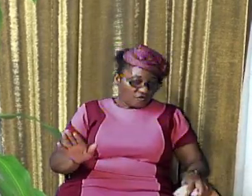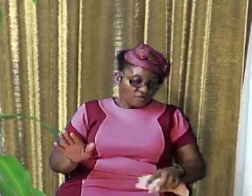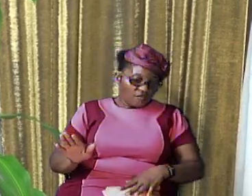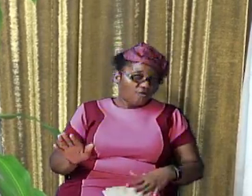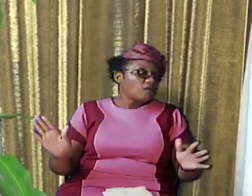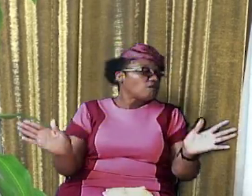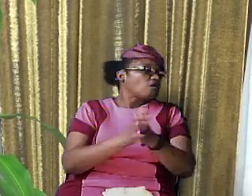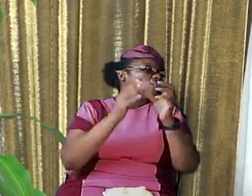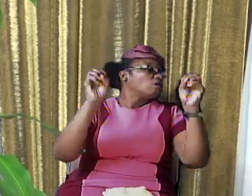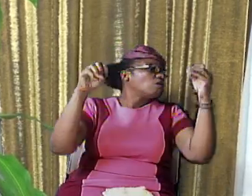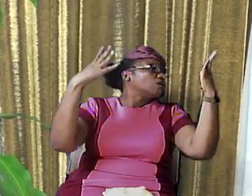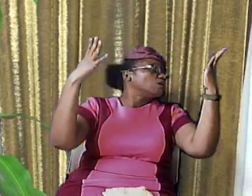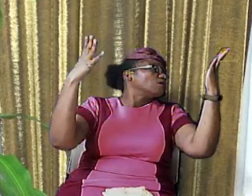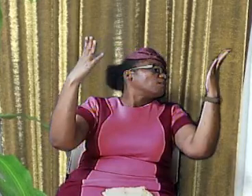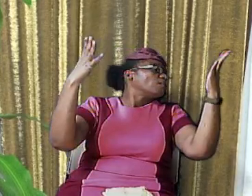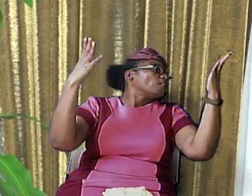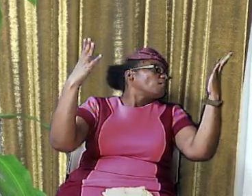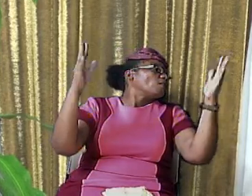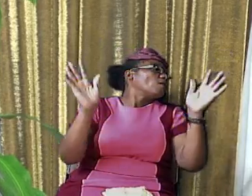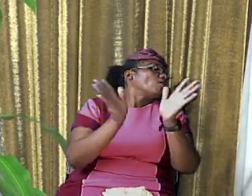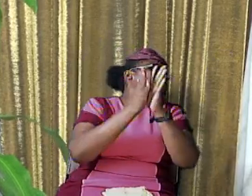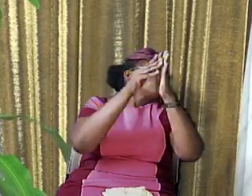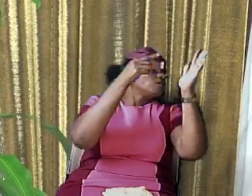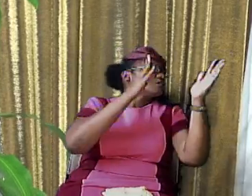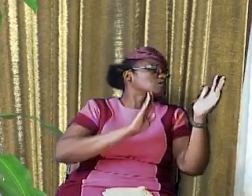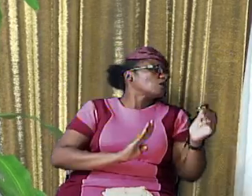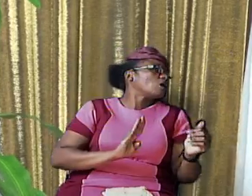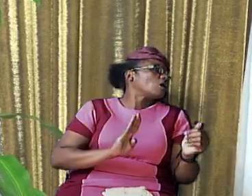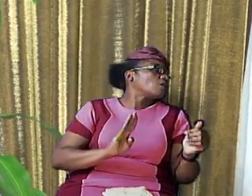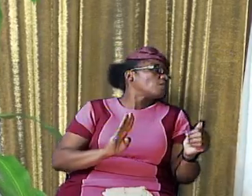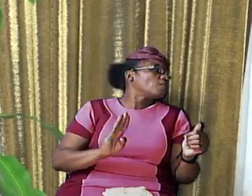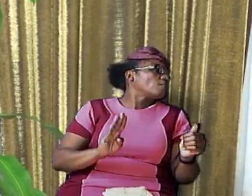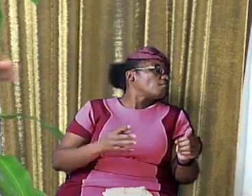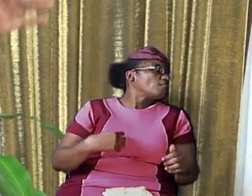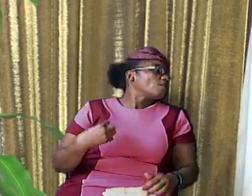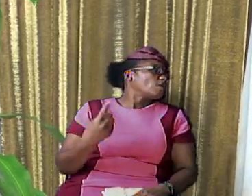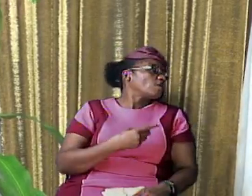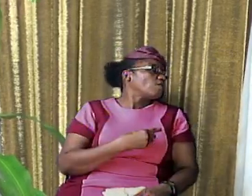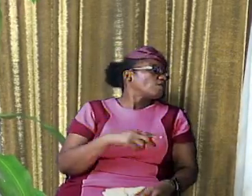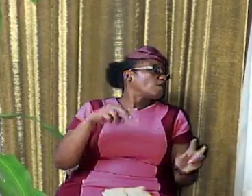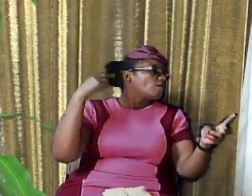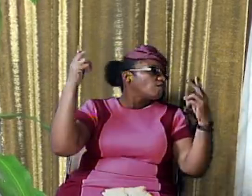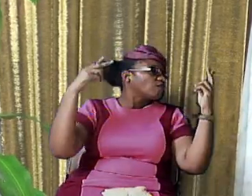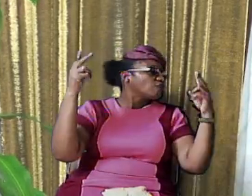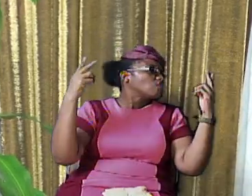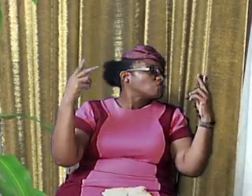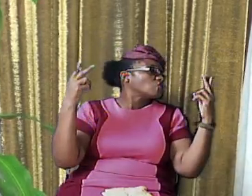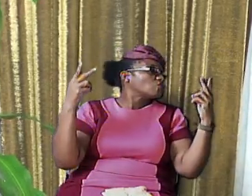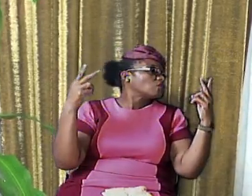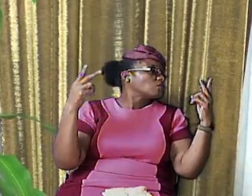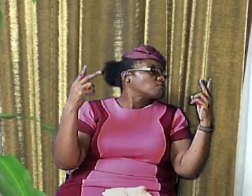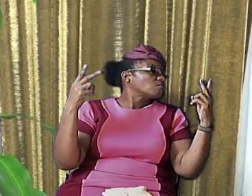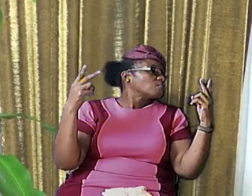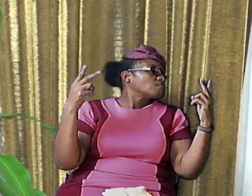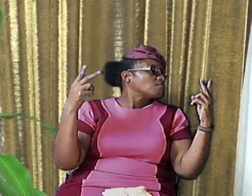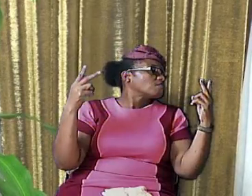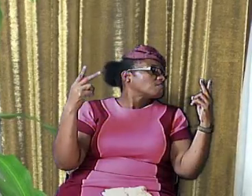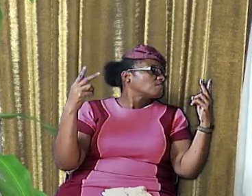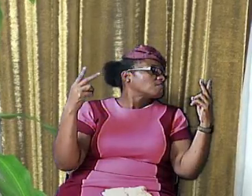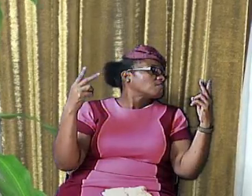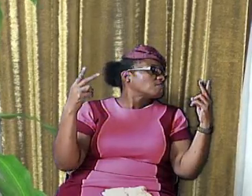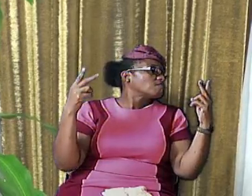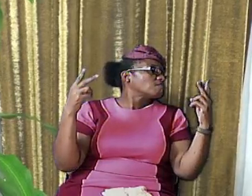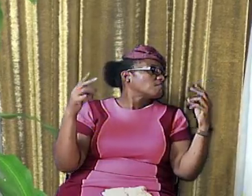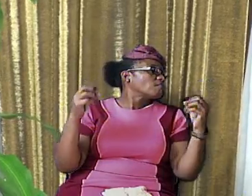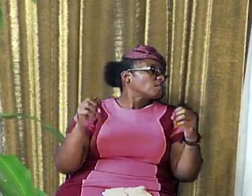not fear. Praise God. Praise God. Praise God. We have another victory. I know Pastor is saying a lot of the members are